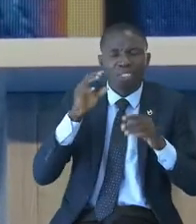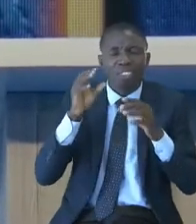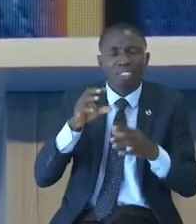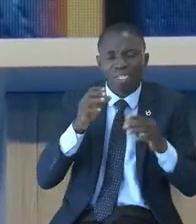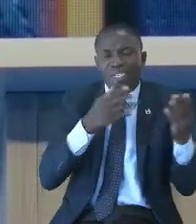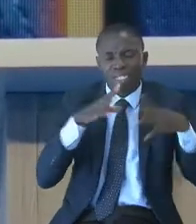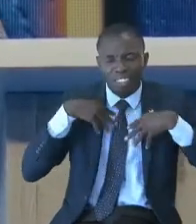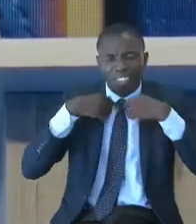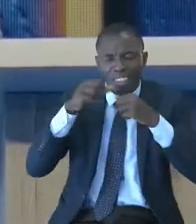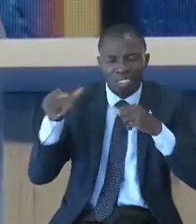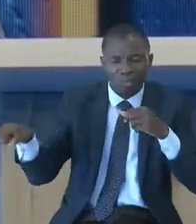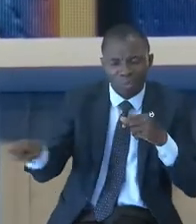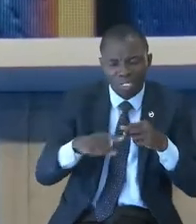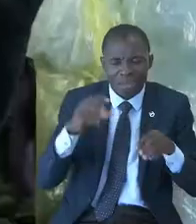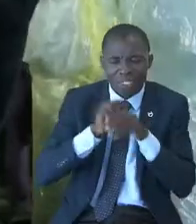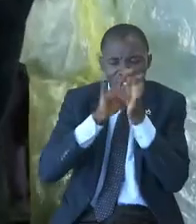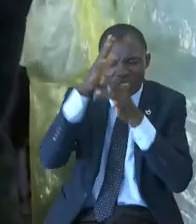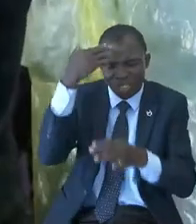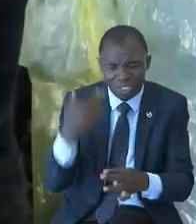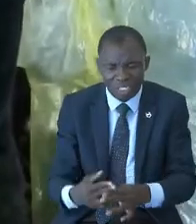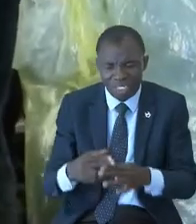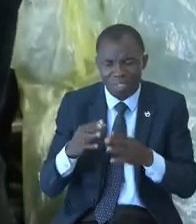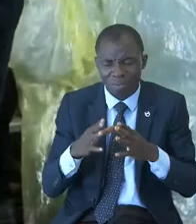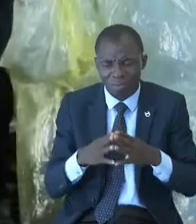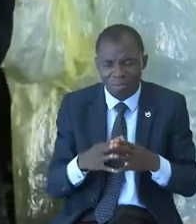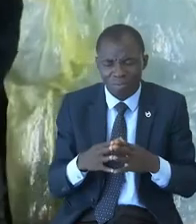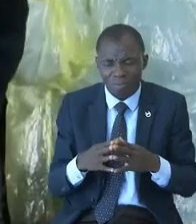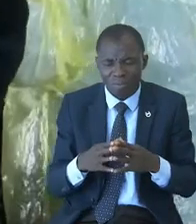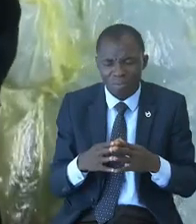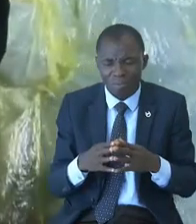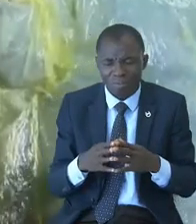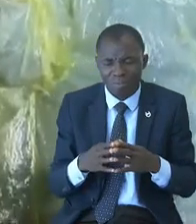Heal them in Jesus' name.